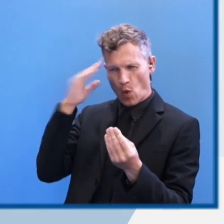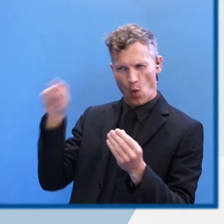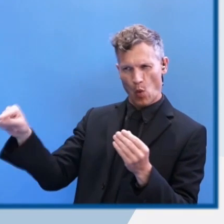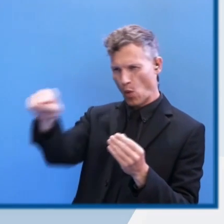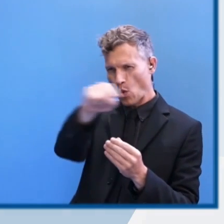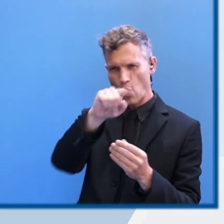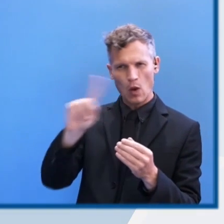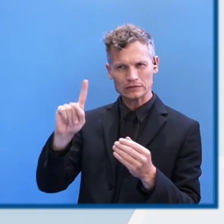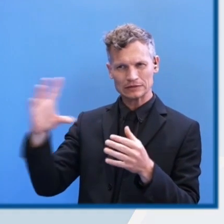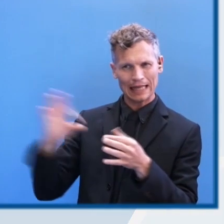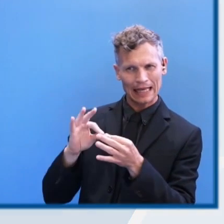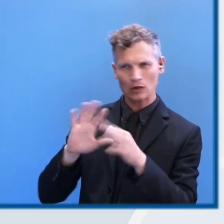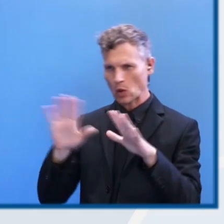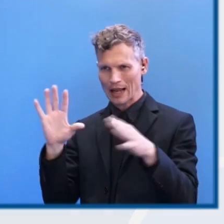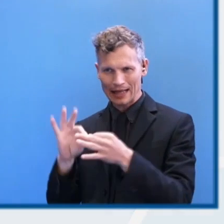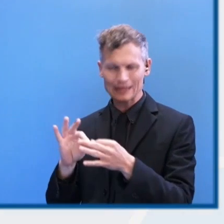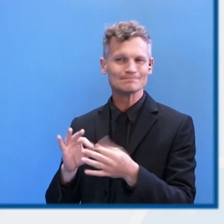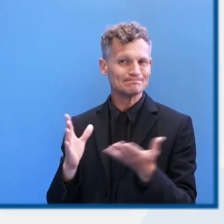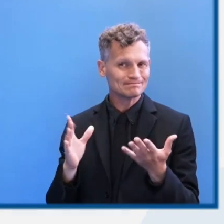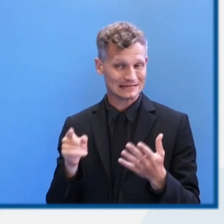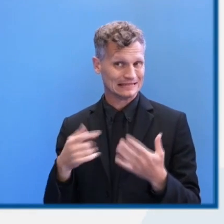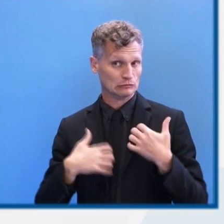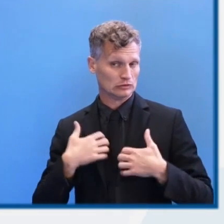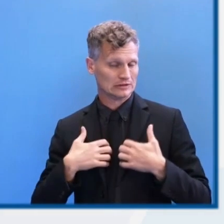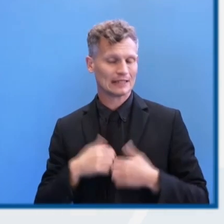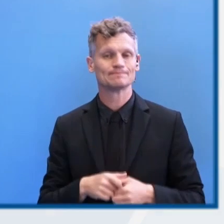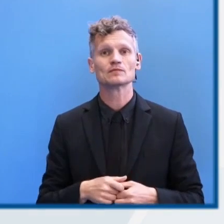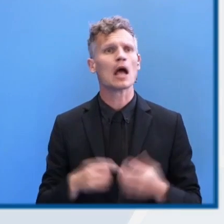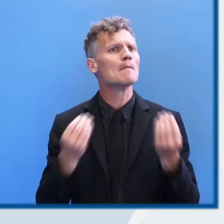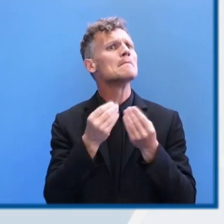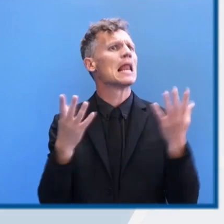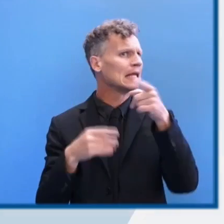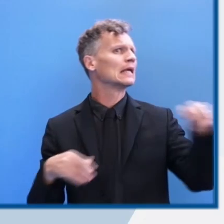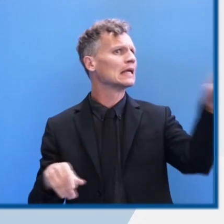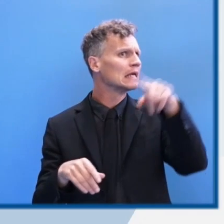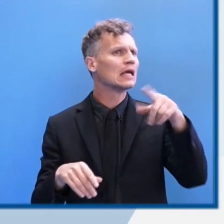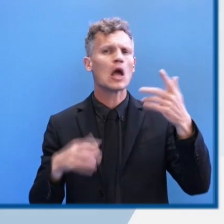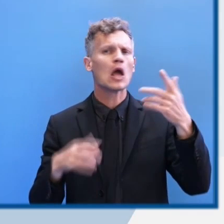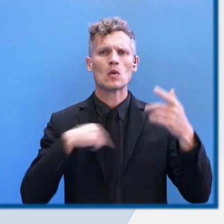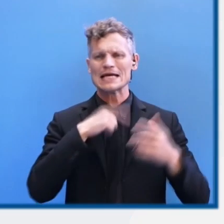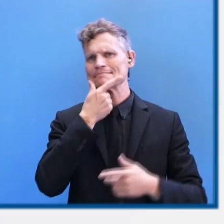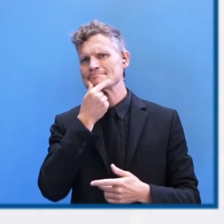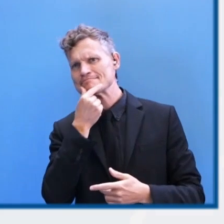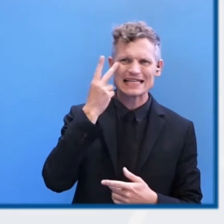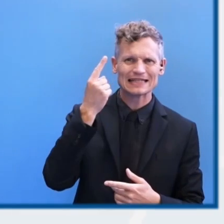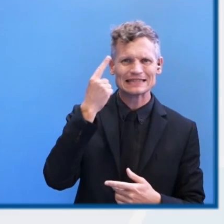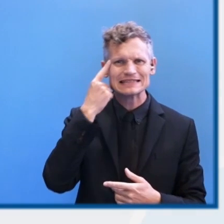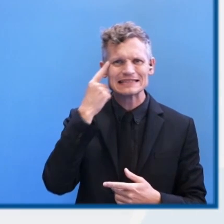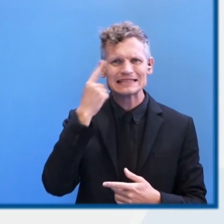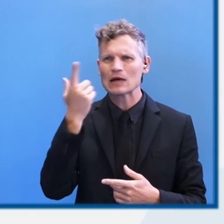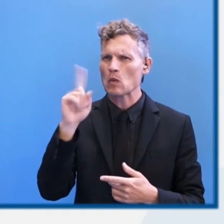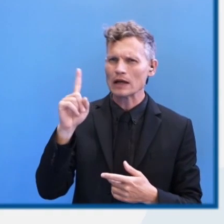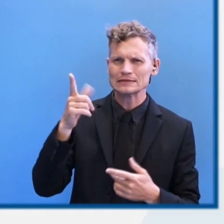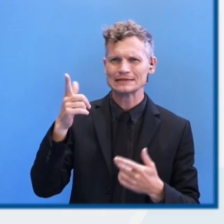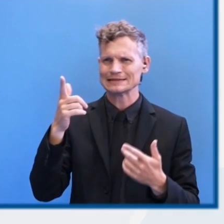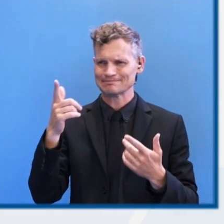for many of us, as we're trying to figure out what the risks might be for particular events or particular types